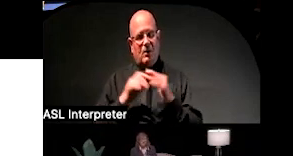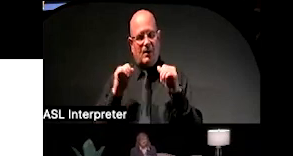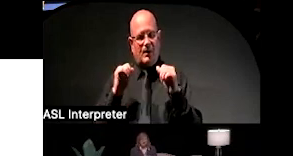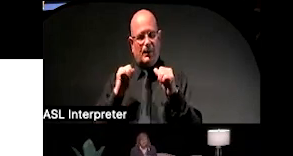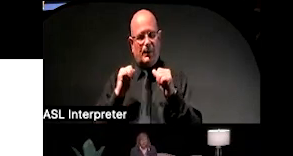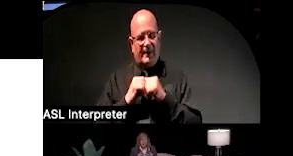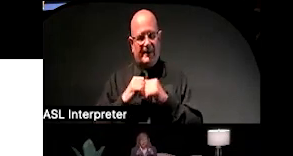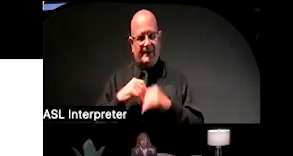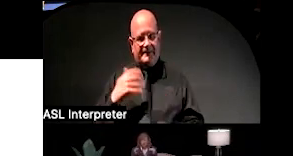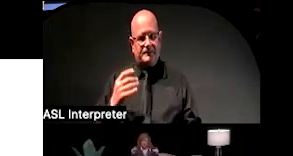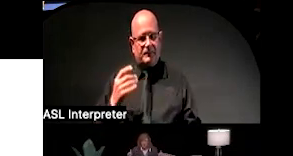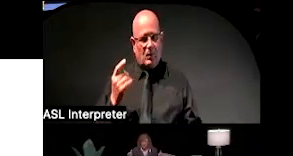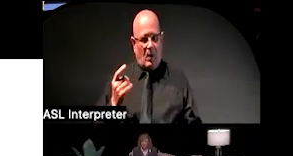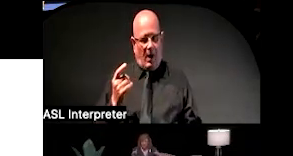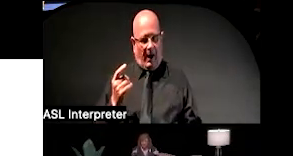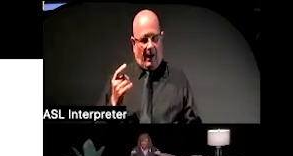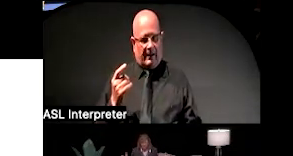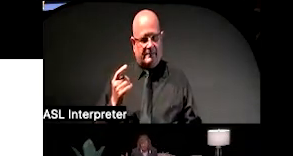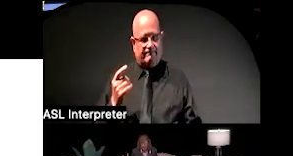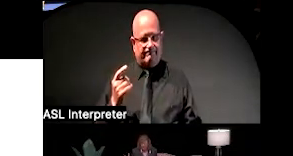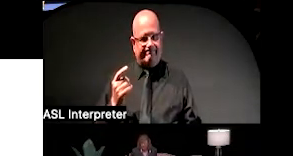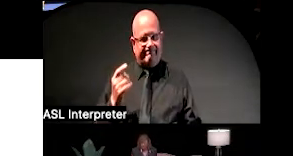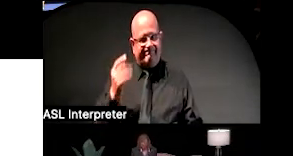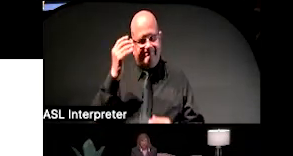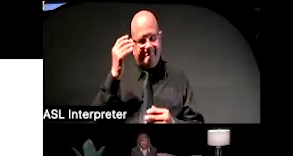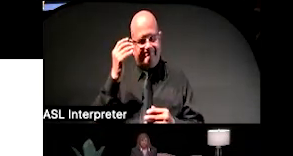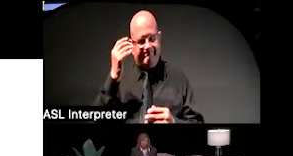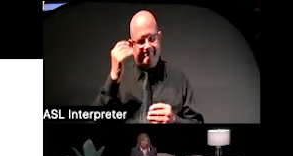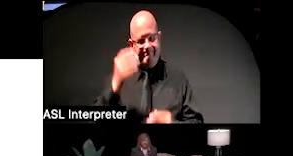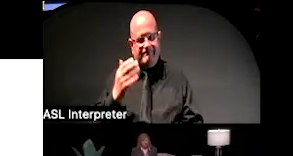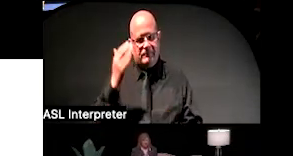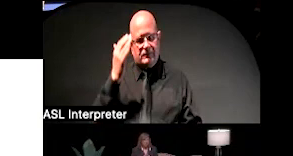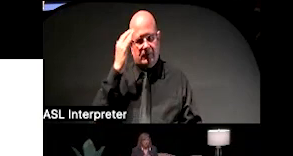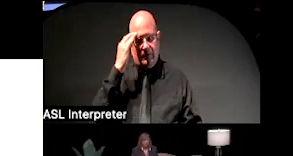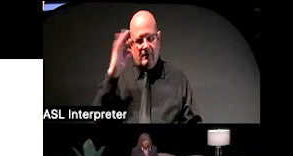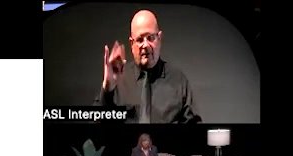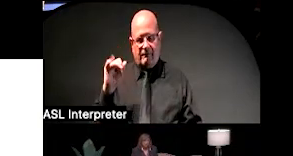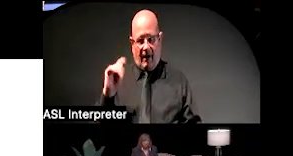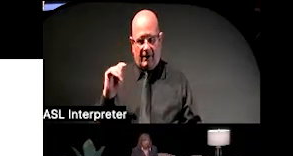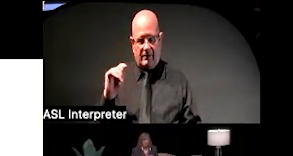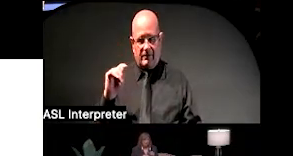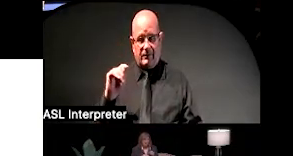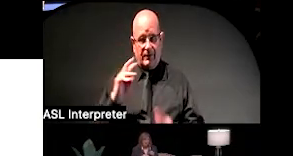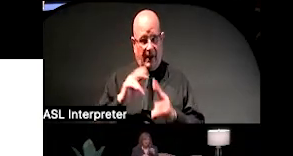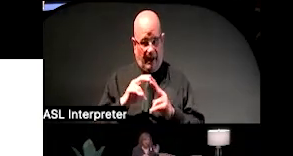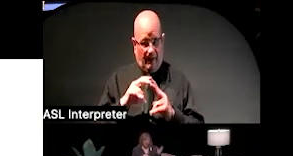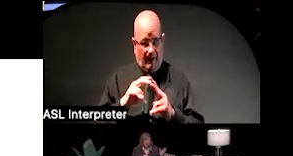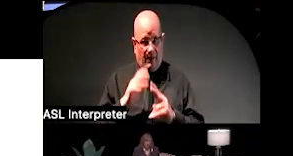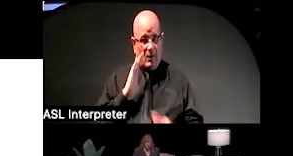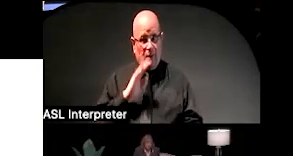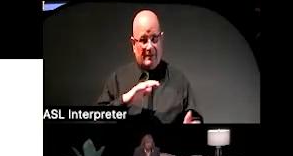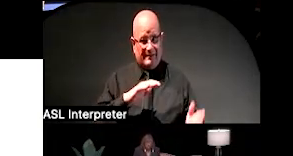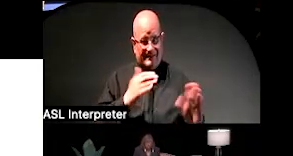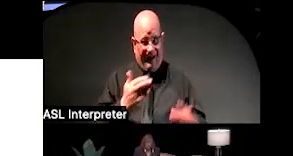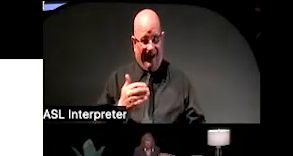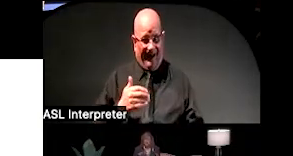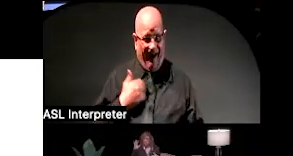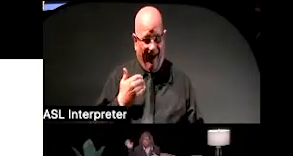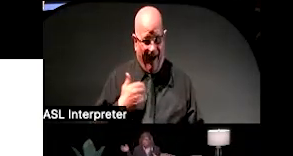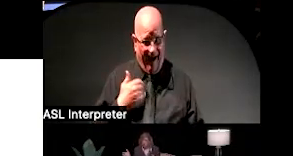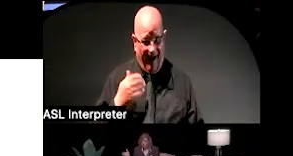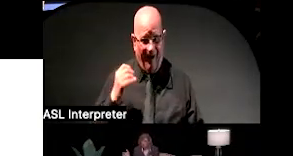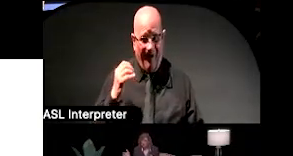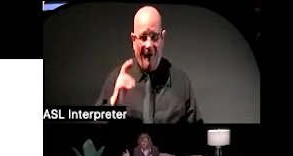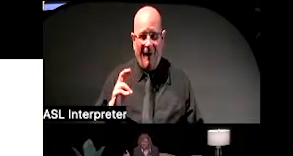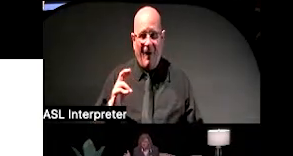with one known fact. We are either going to die young or